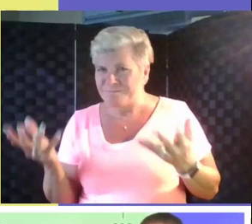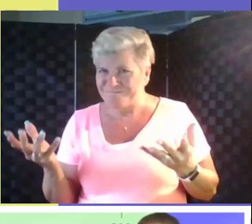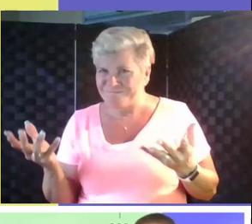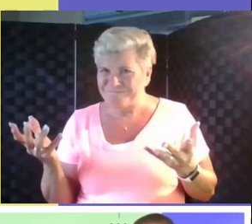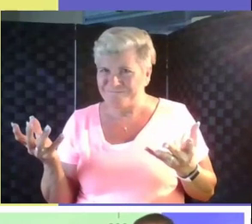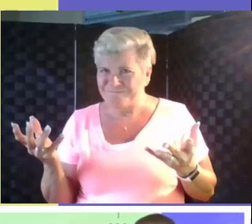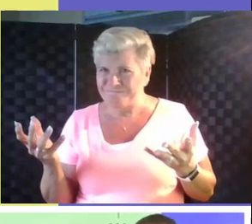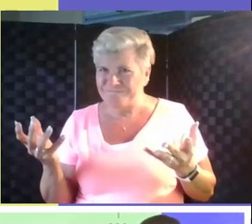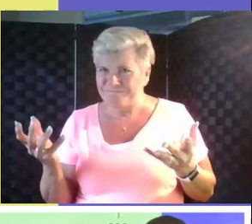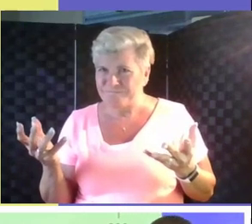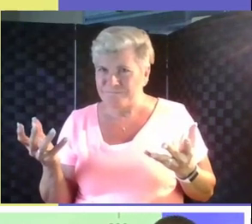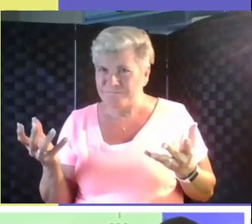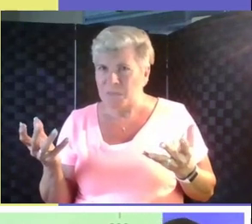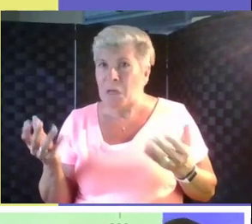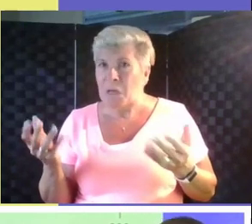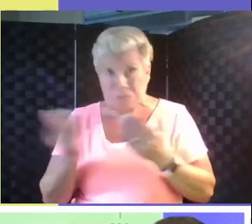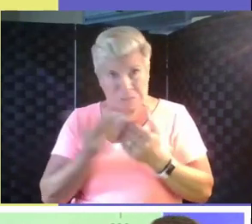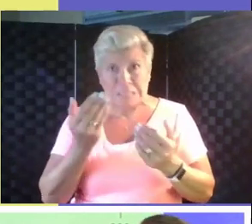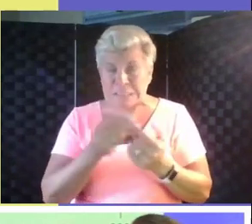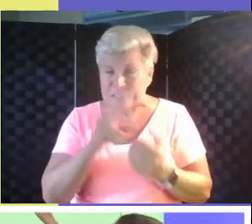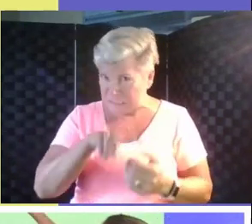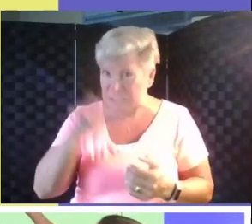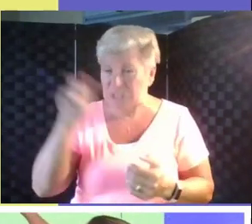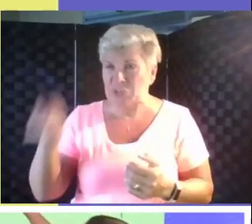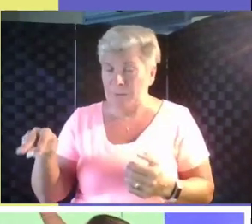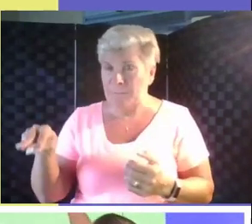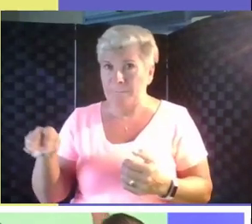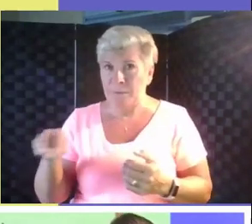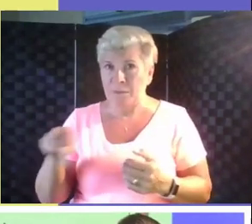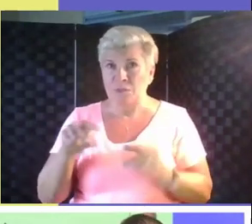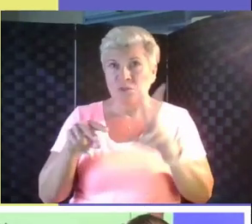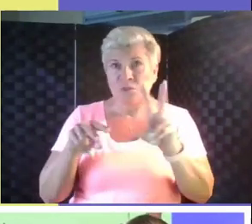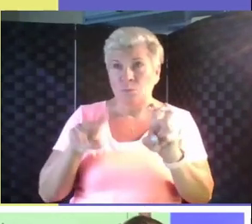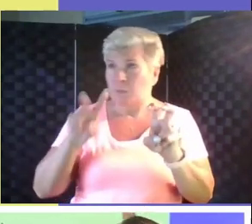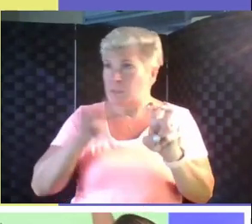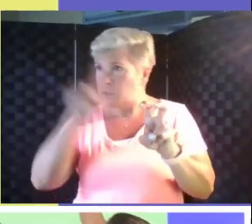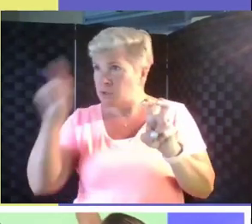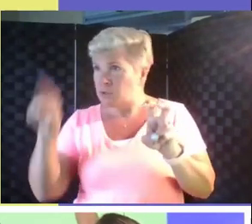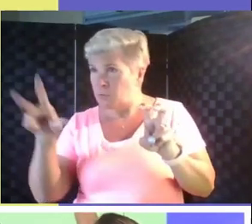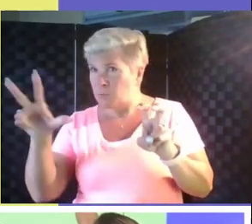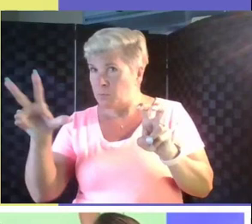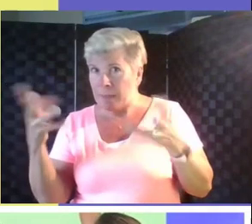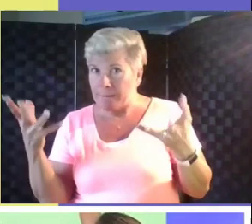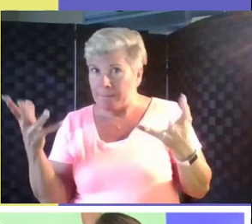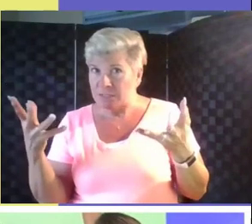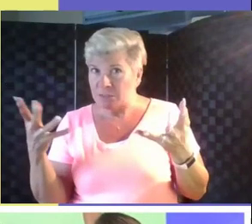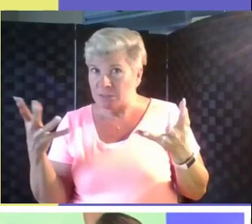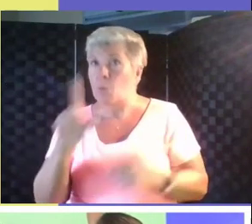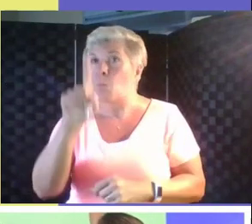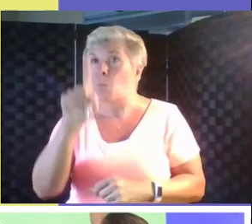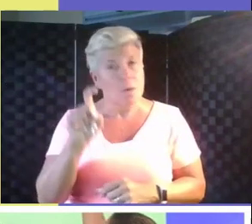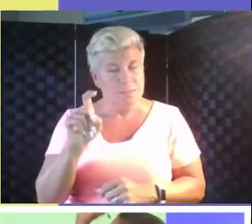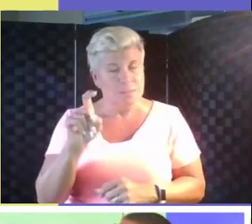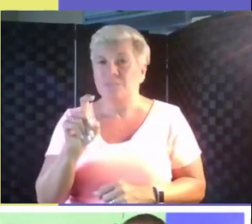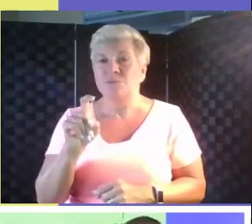300. Well, that seems like a pretty easy jump. If I go from 200 to 300, that's